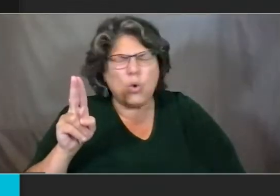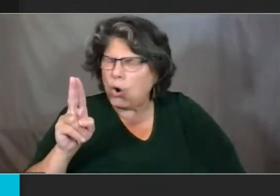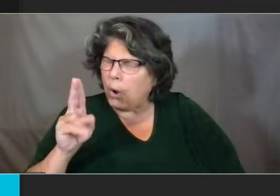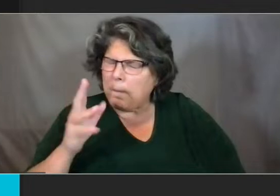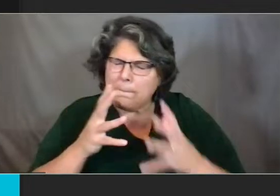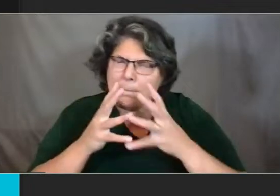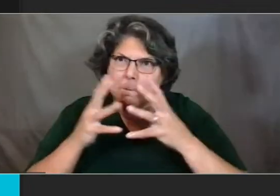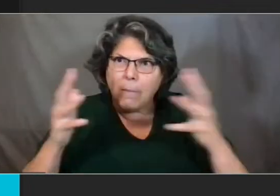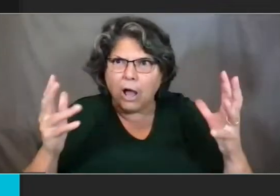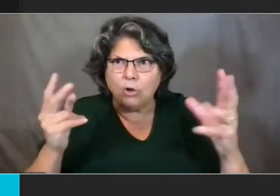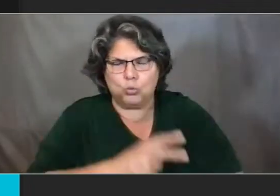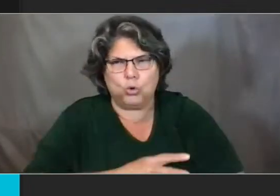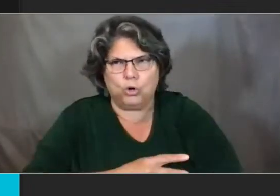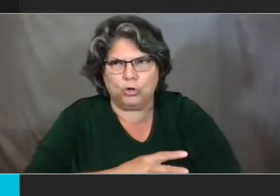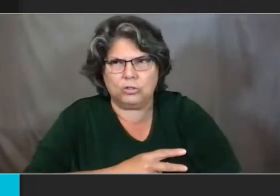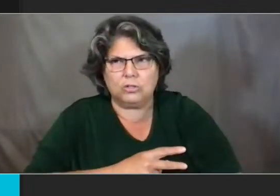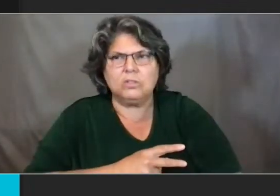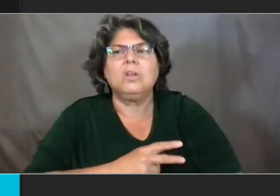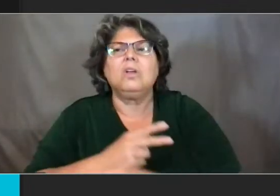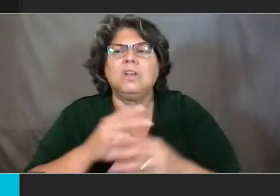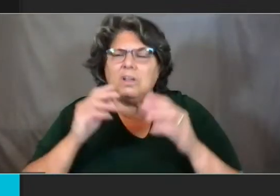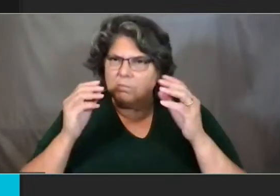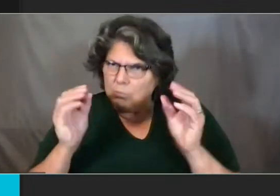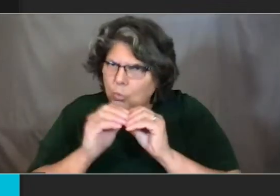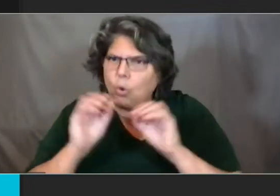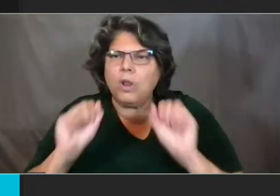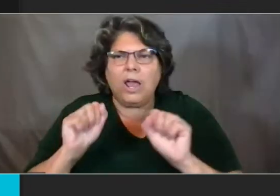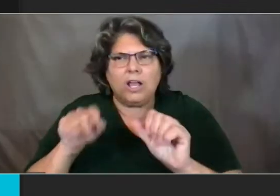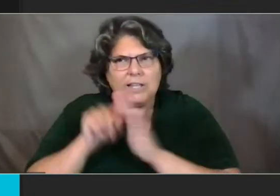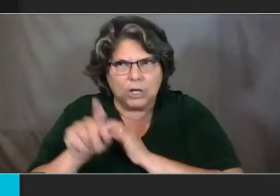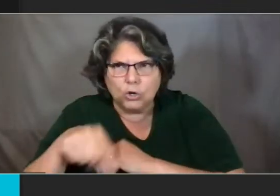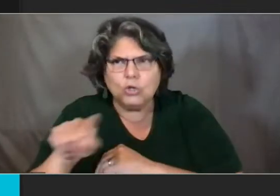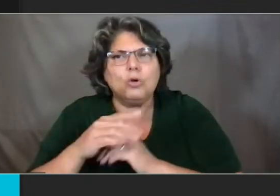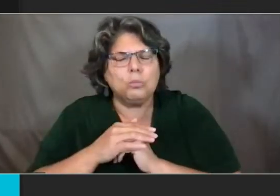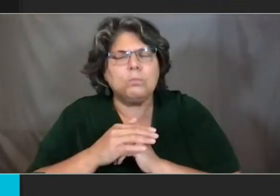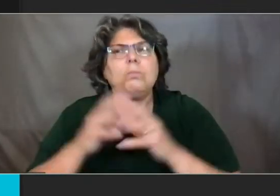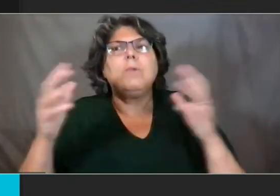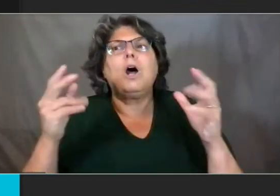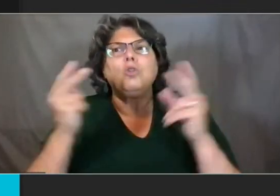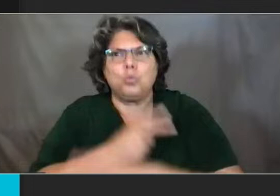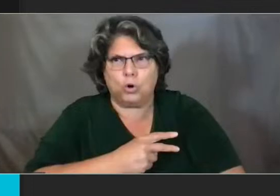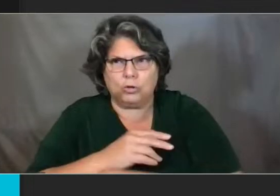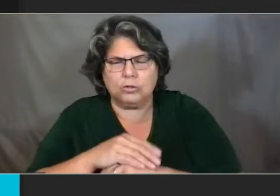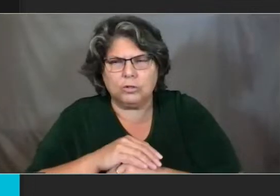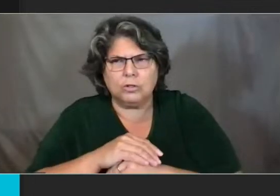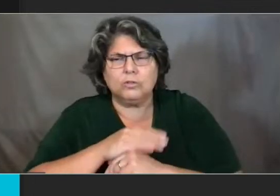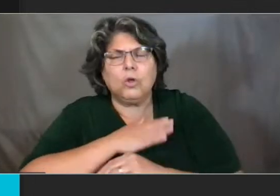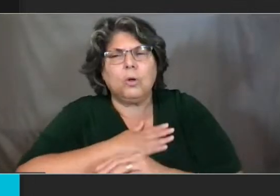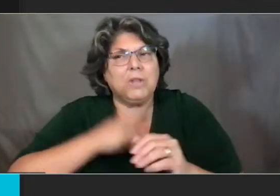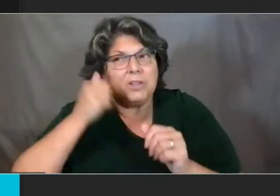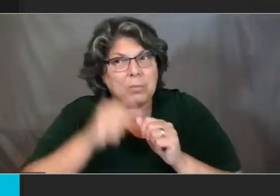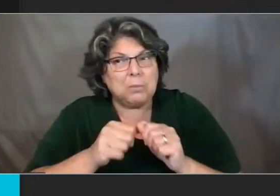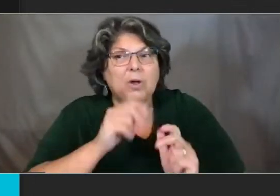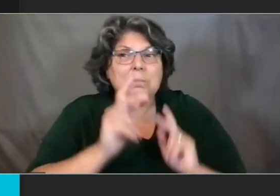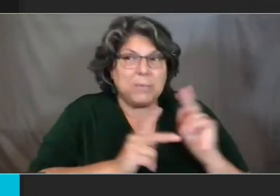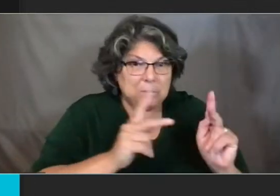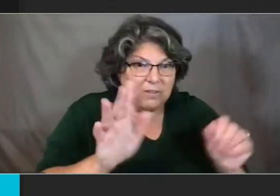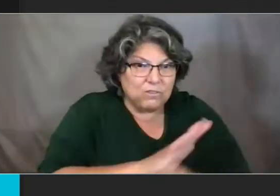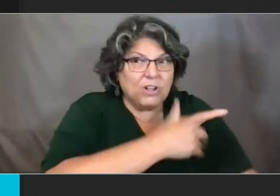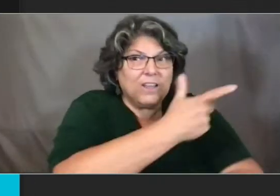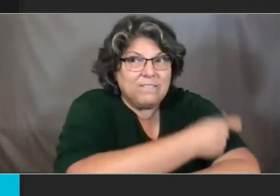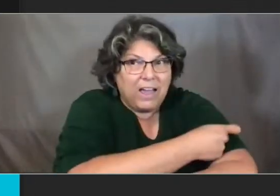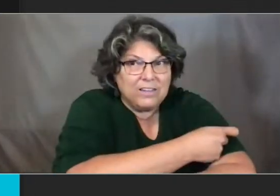more disastrous than the flu. So please keep in mind, my comments about the flu were only for people that are fully